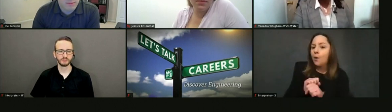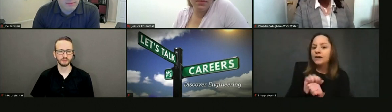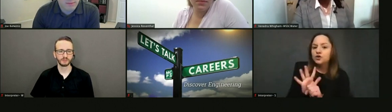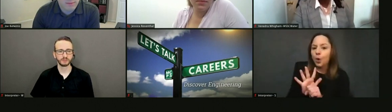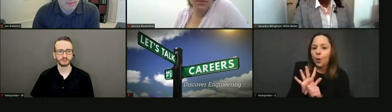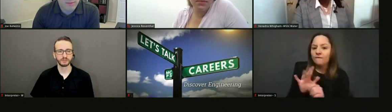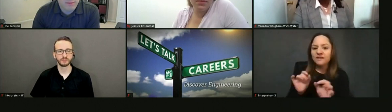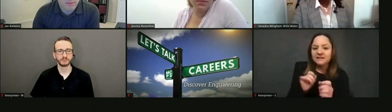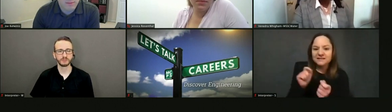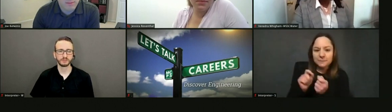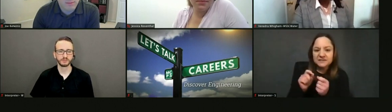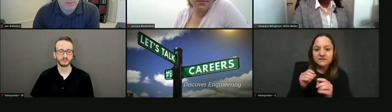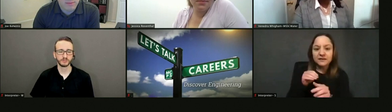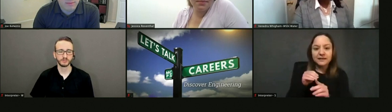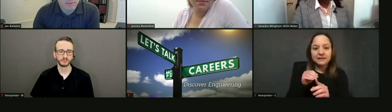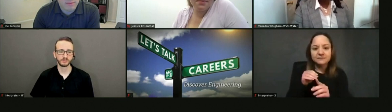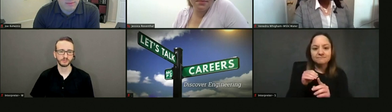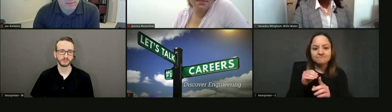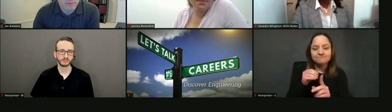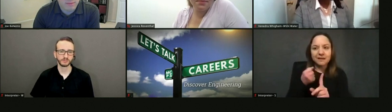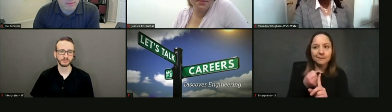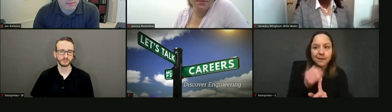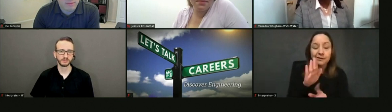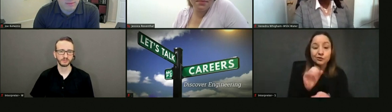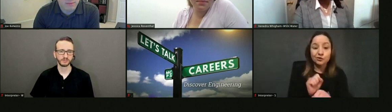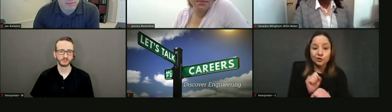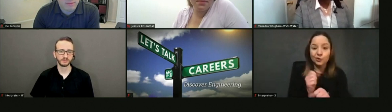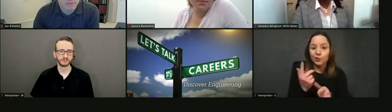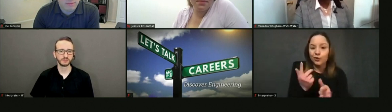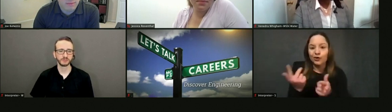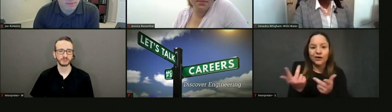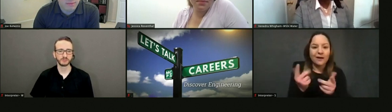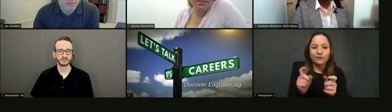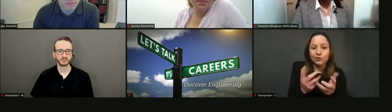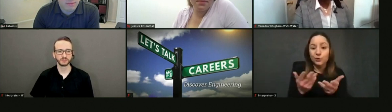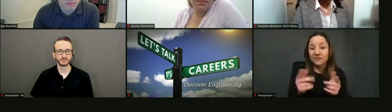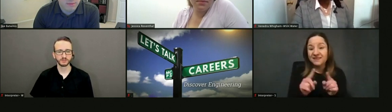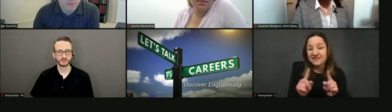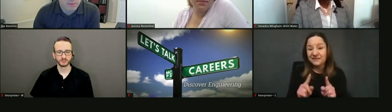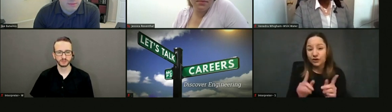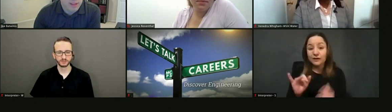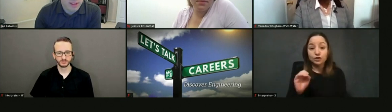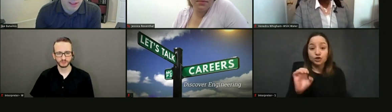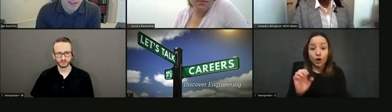work, and how have you had to do things differently? We can start with Joe.